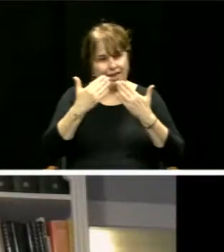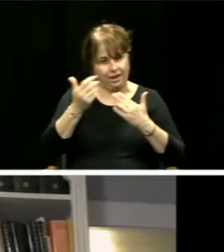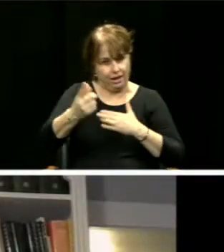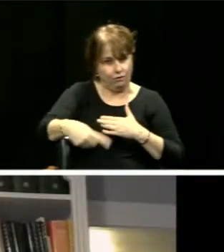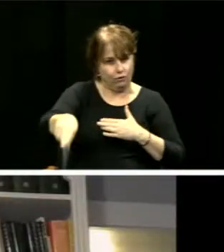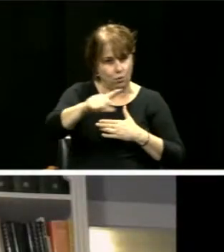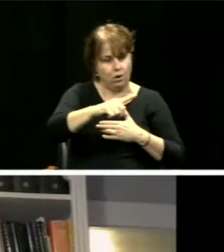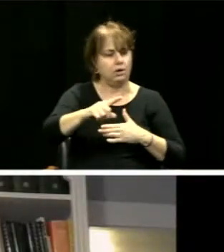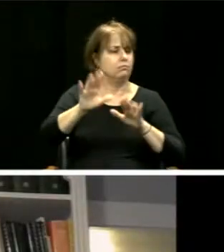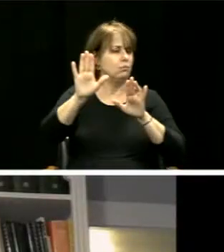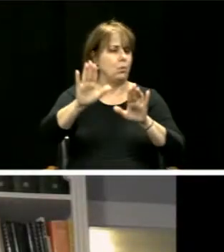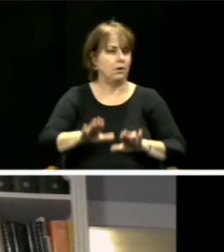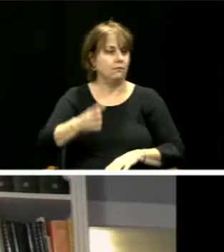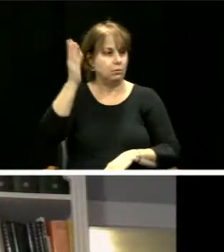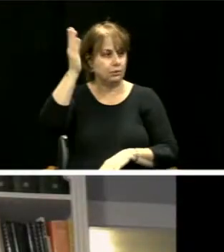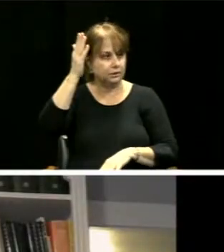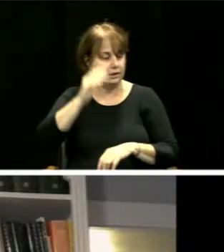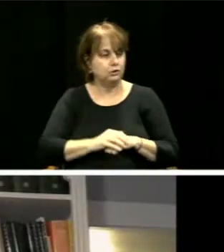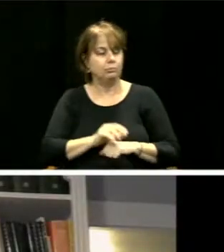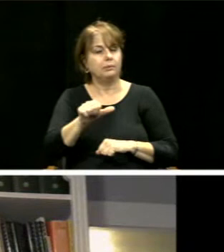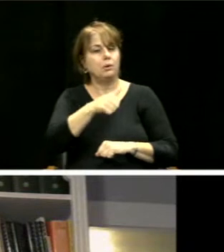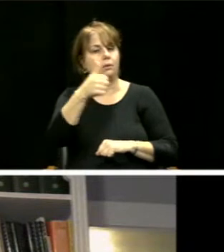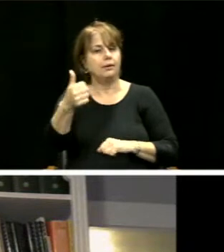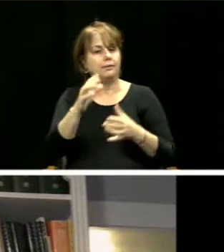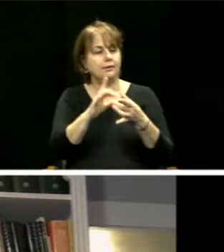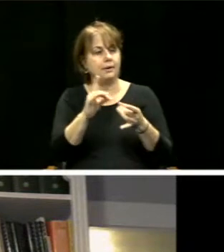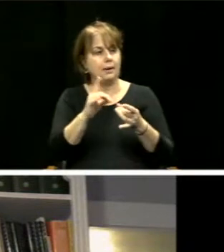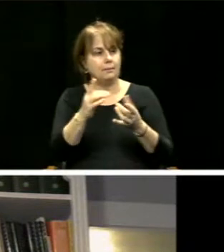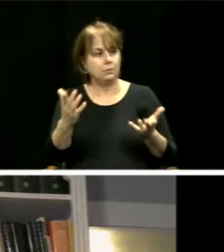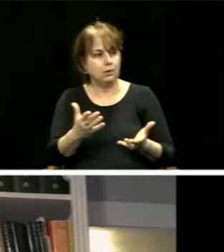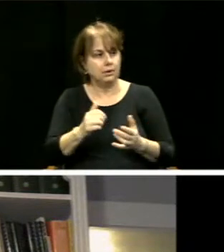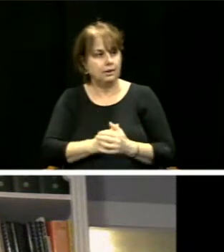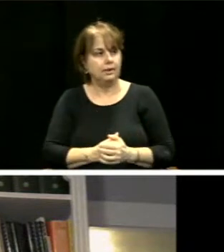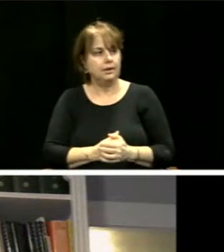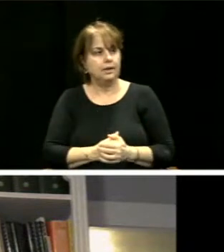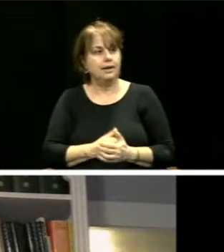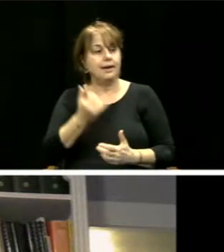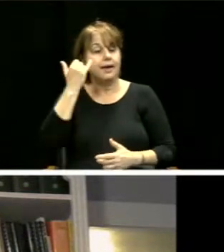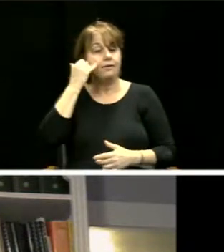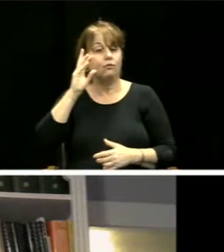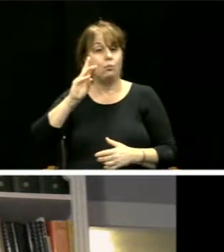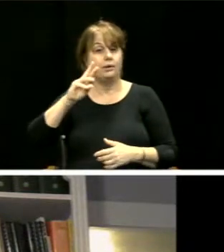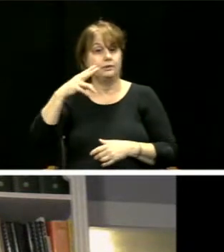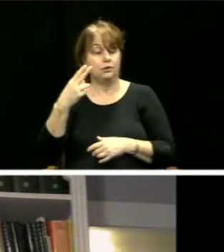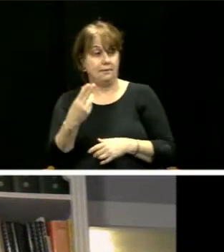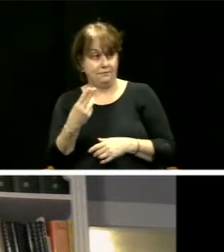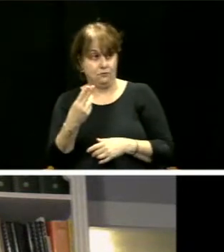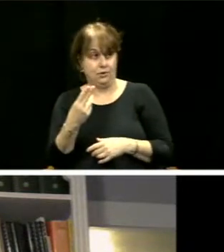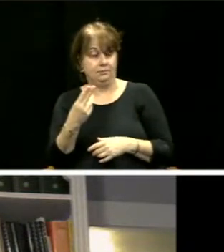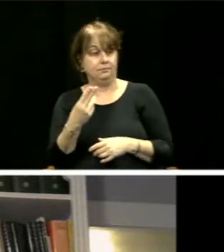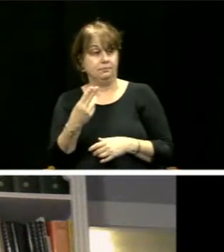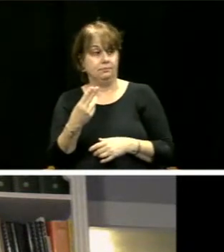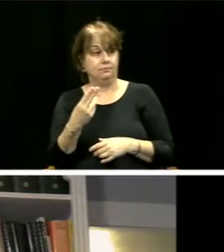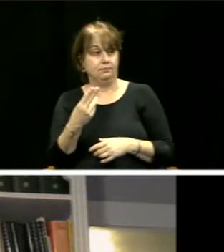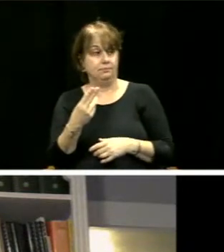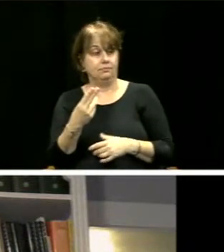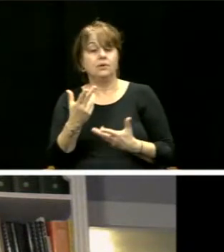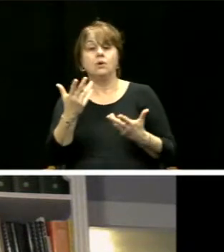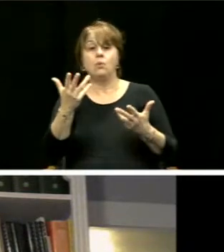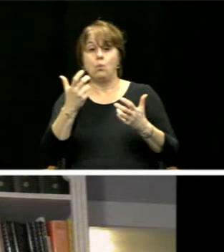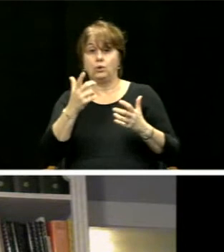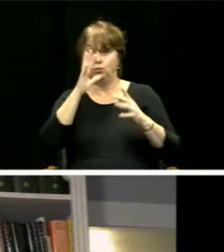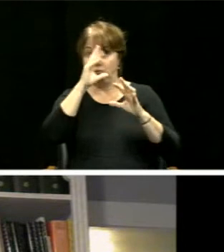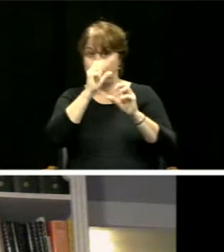good presentation, was that if West Hartford is looking to attract